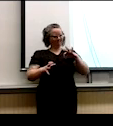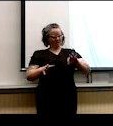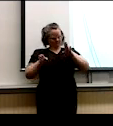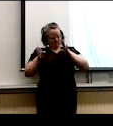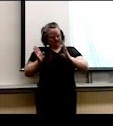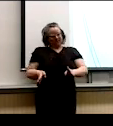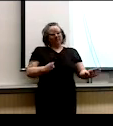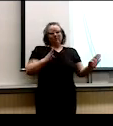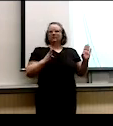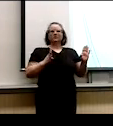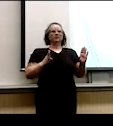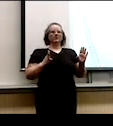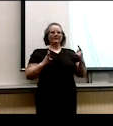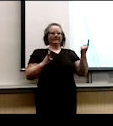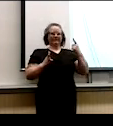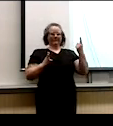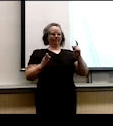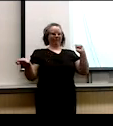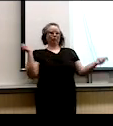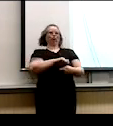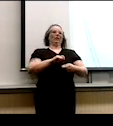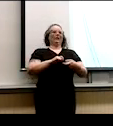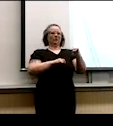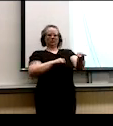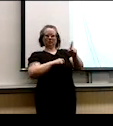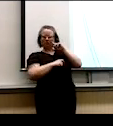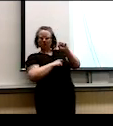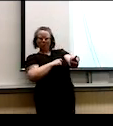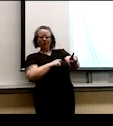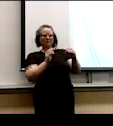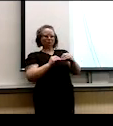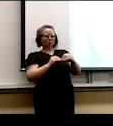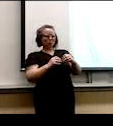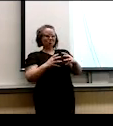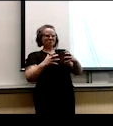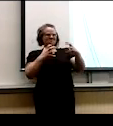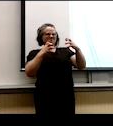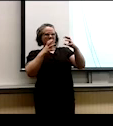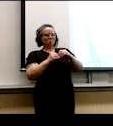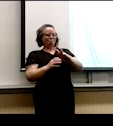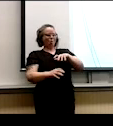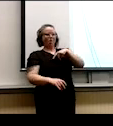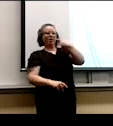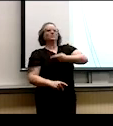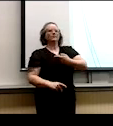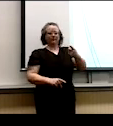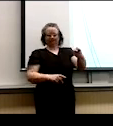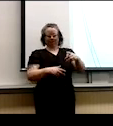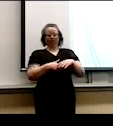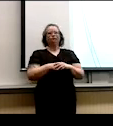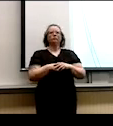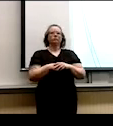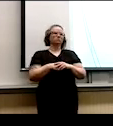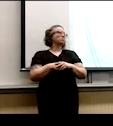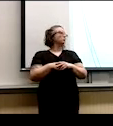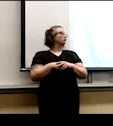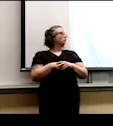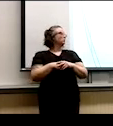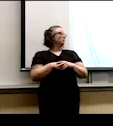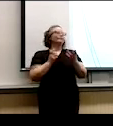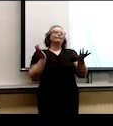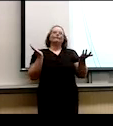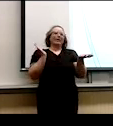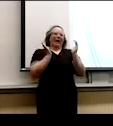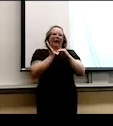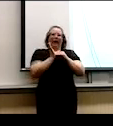that's another sign and a red flag. Something is changing within that individual. Now, whether they have Down